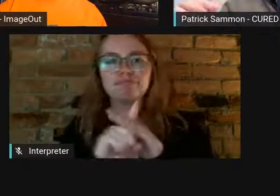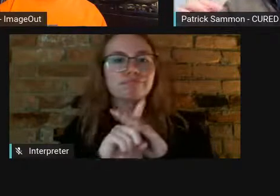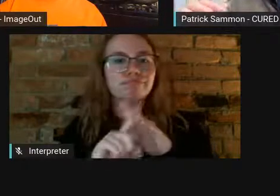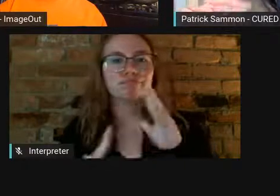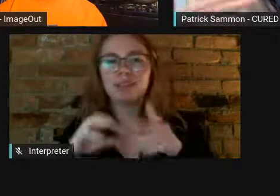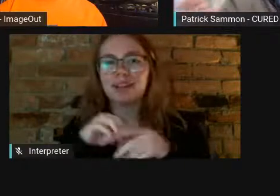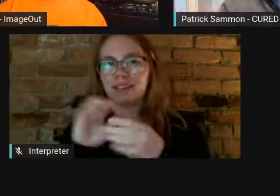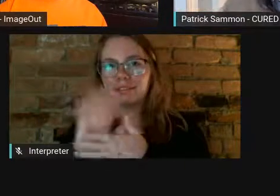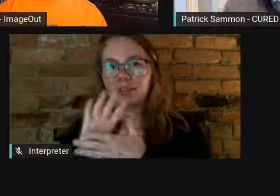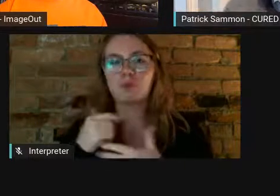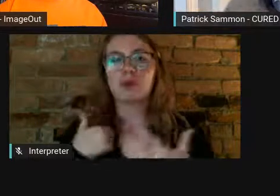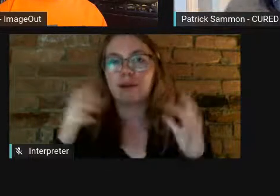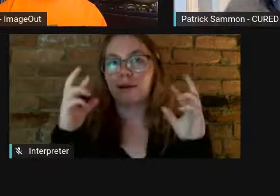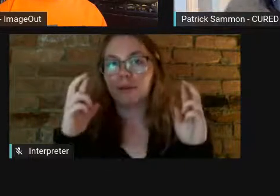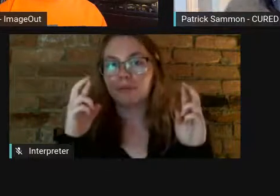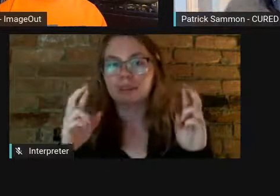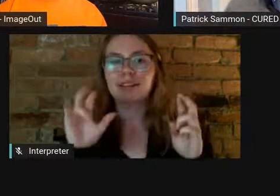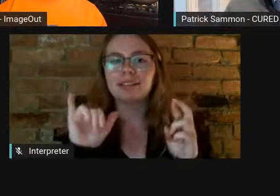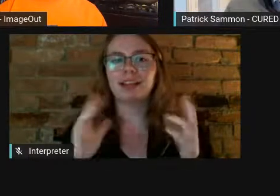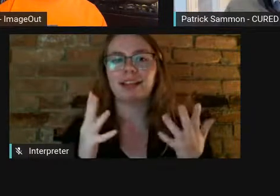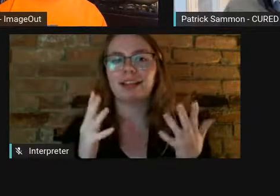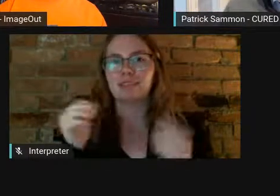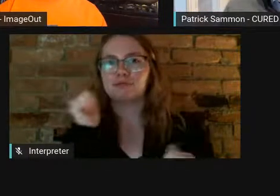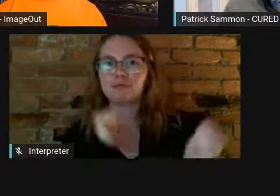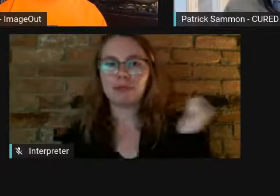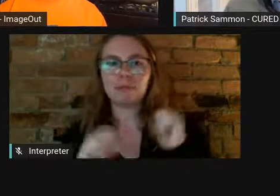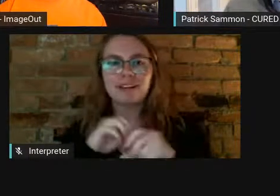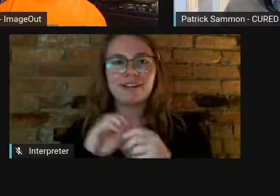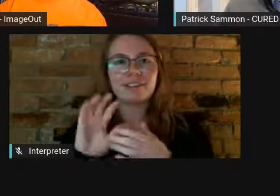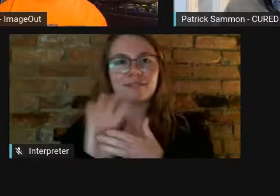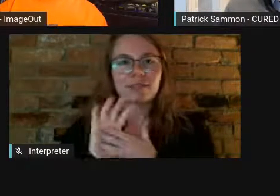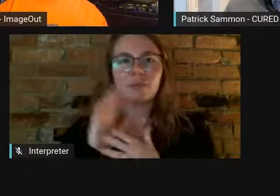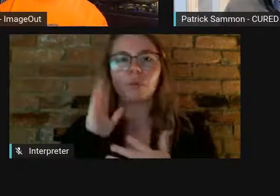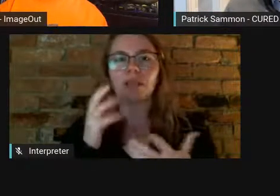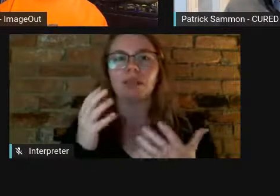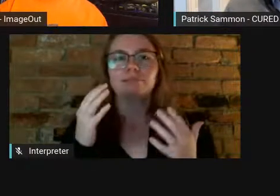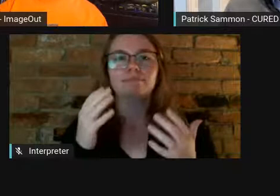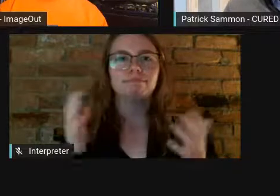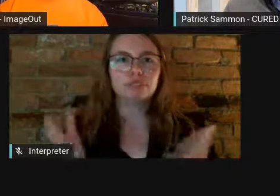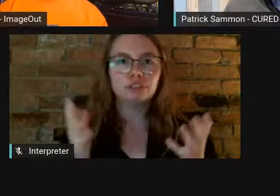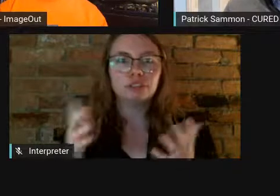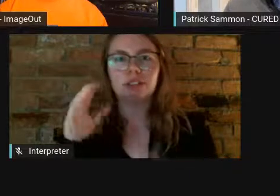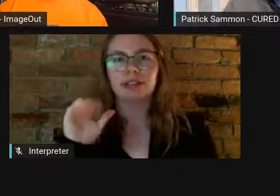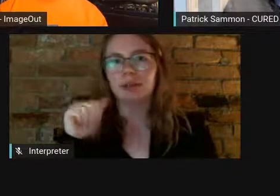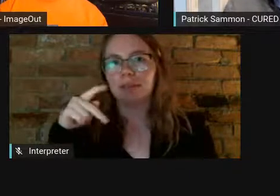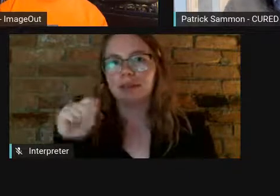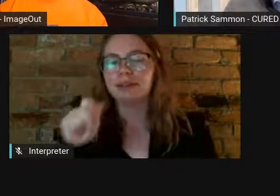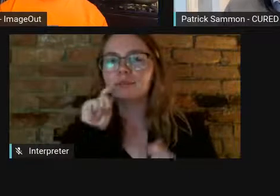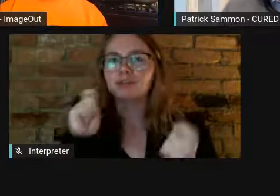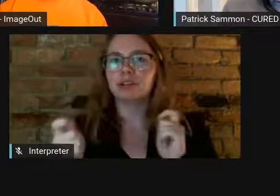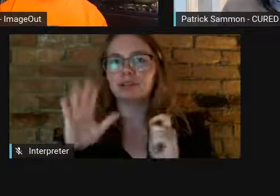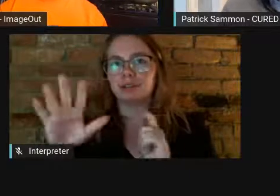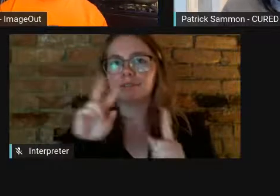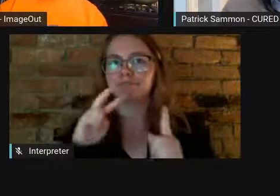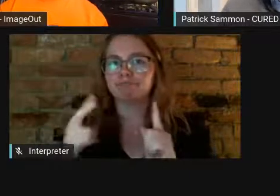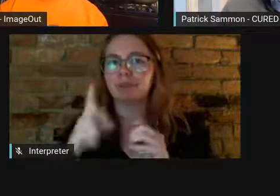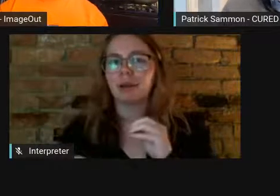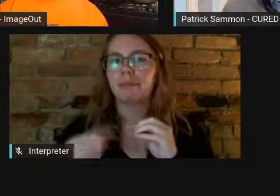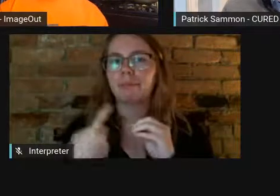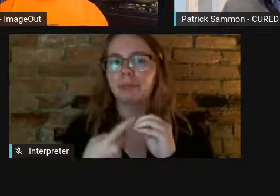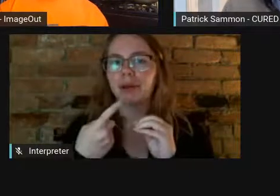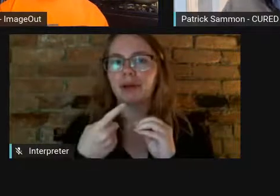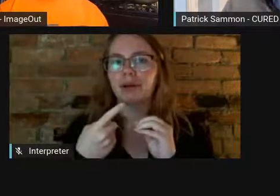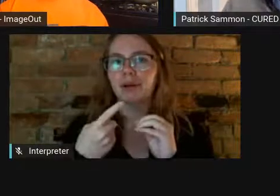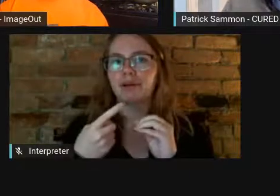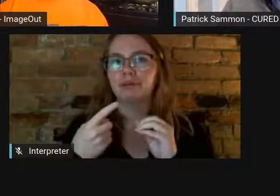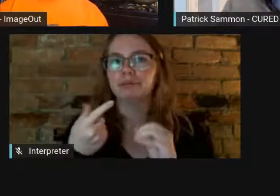this effort to get the APA to change its position on homosexuality would keep people with us, and the